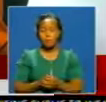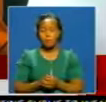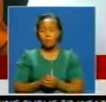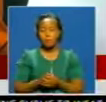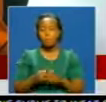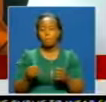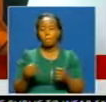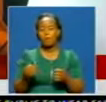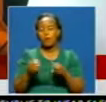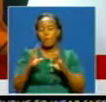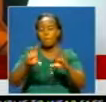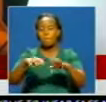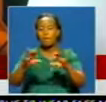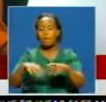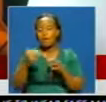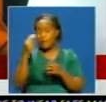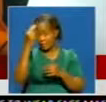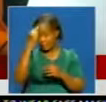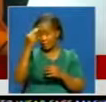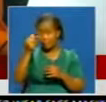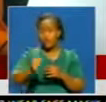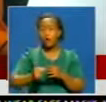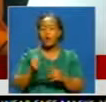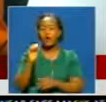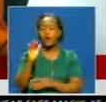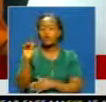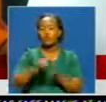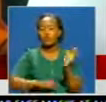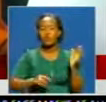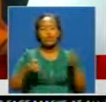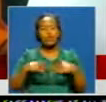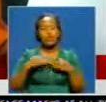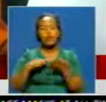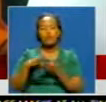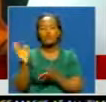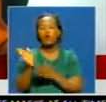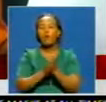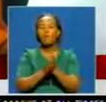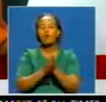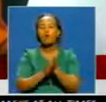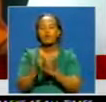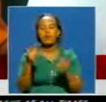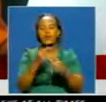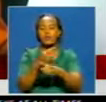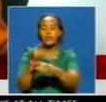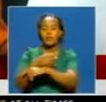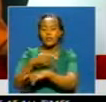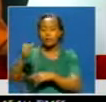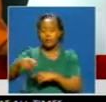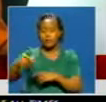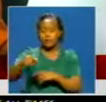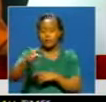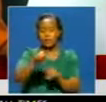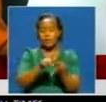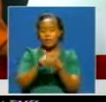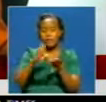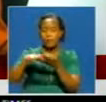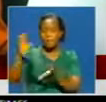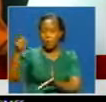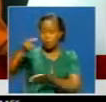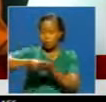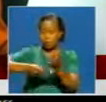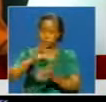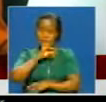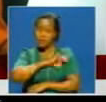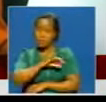Farmers in Narok are now embracing fodder farming, motivated by multiple planting seasons and higher earnings. Farmers say